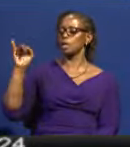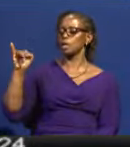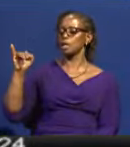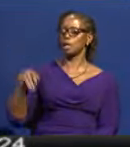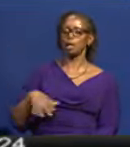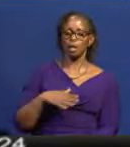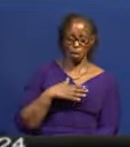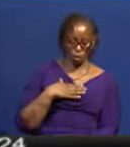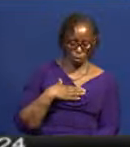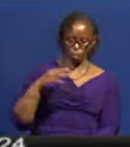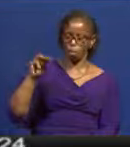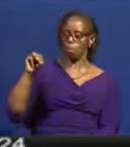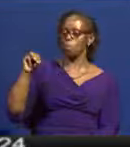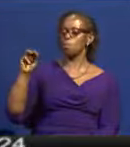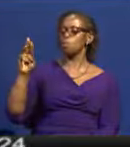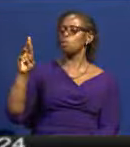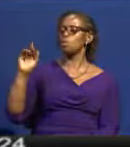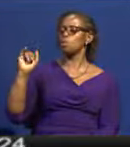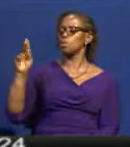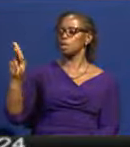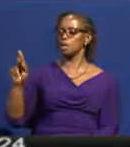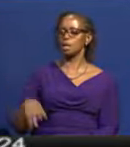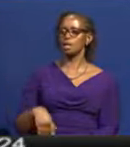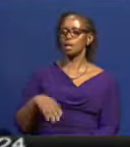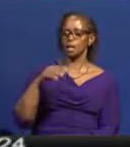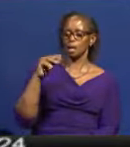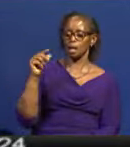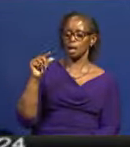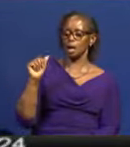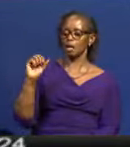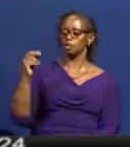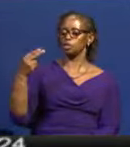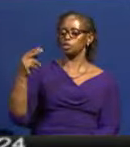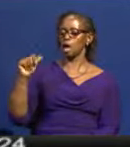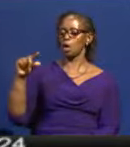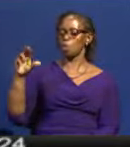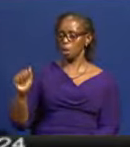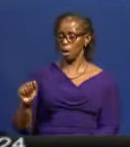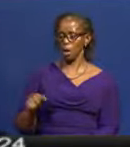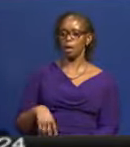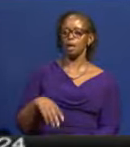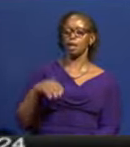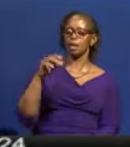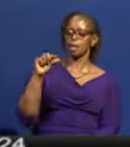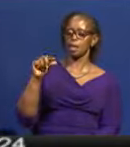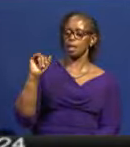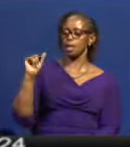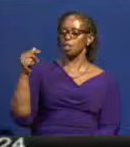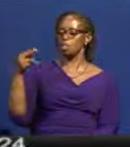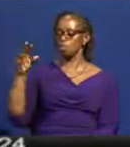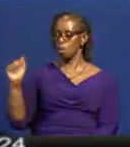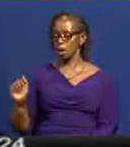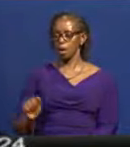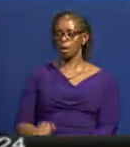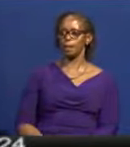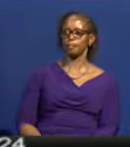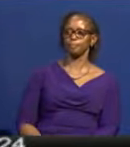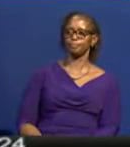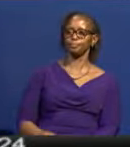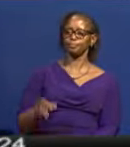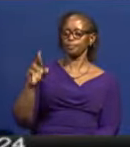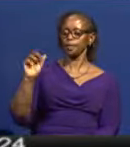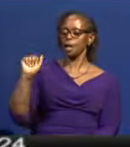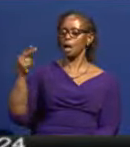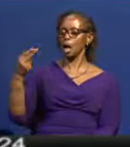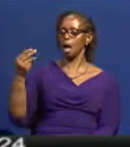Nebat Muriuki, George Gachagua, Stephen Karani, Gidhua wa Masukuru,